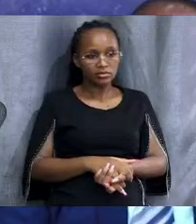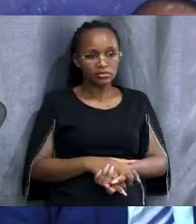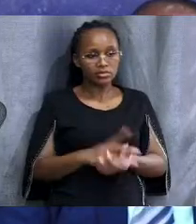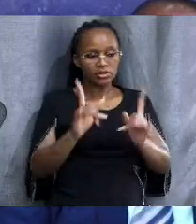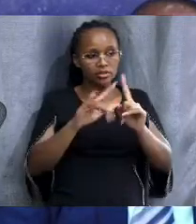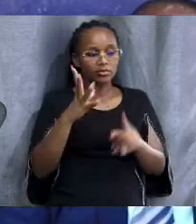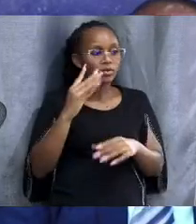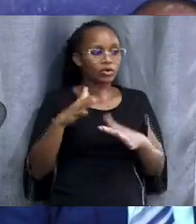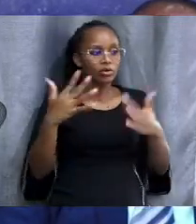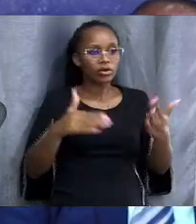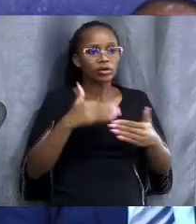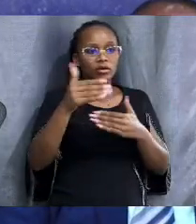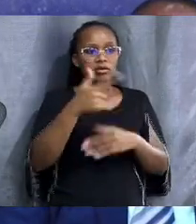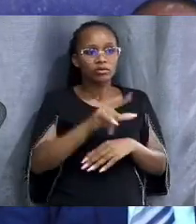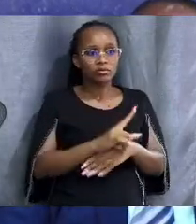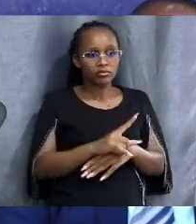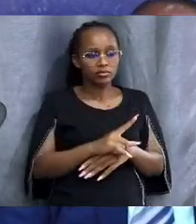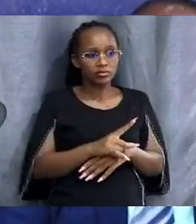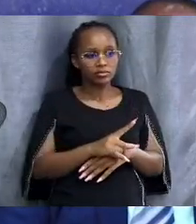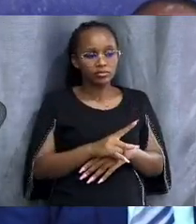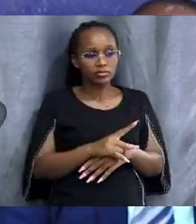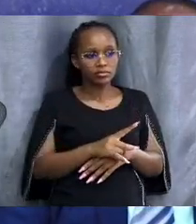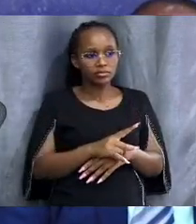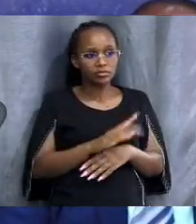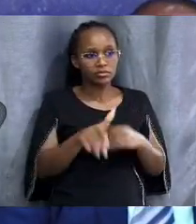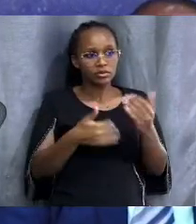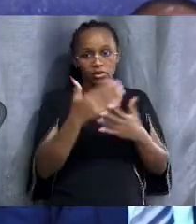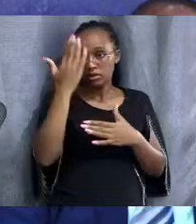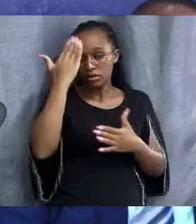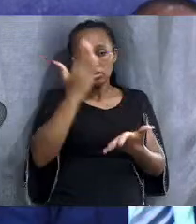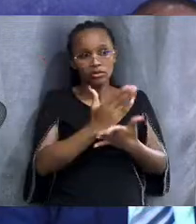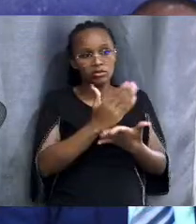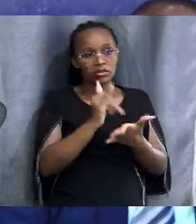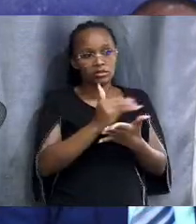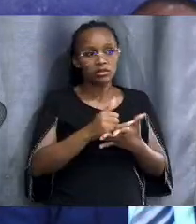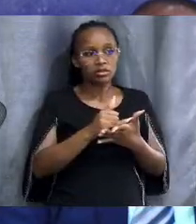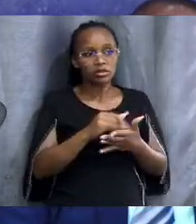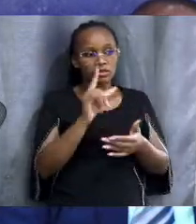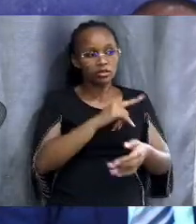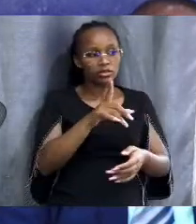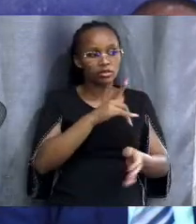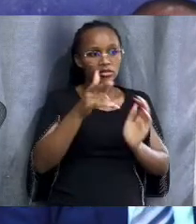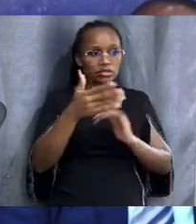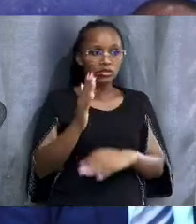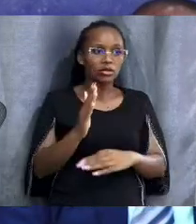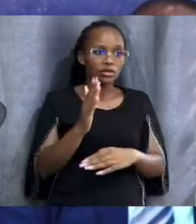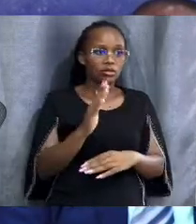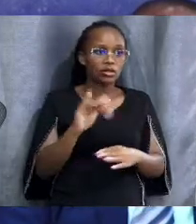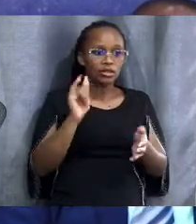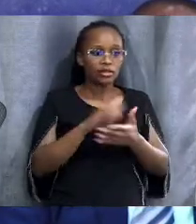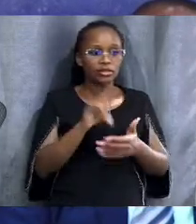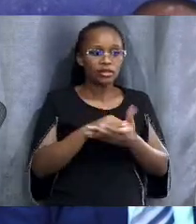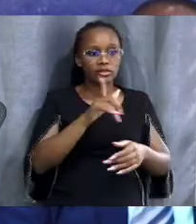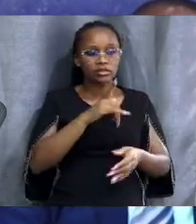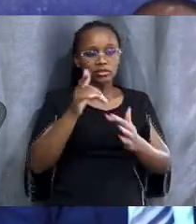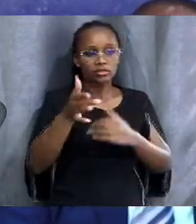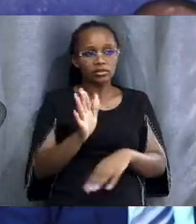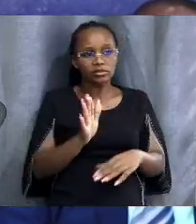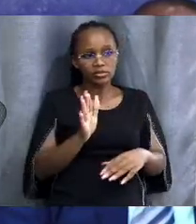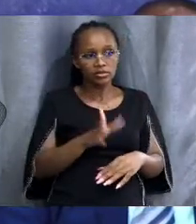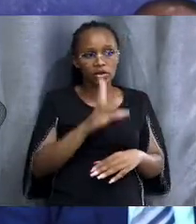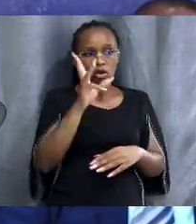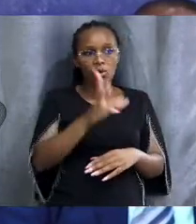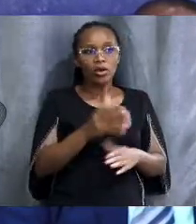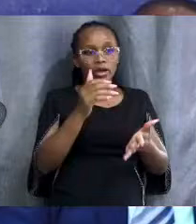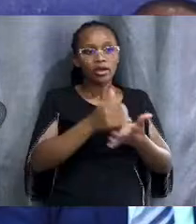experience whatever is ahead of us, all I know is that the grace of God, that grace of God,